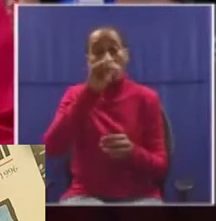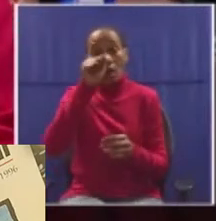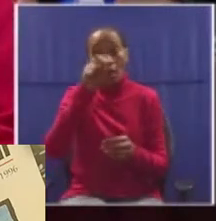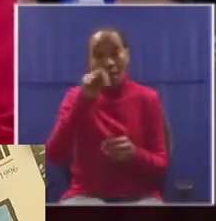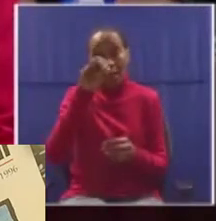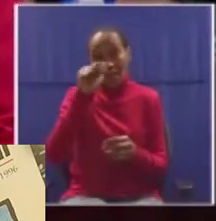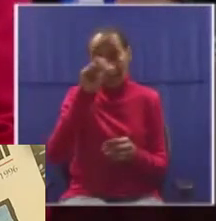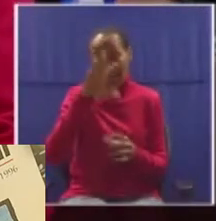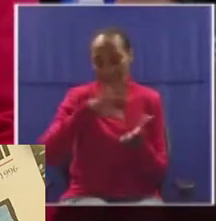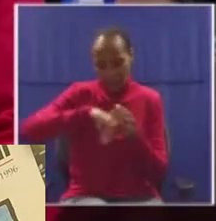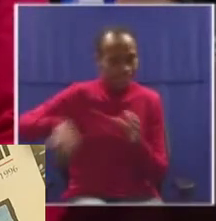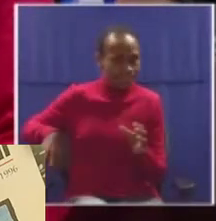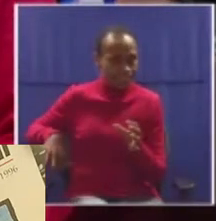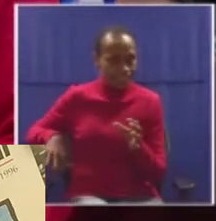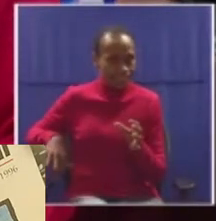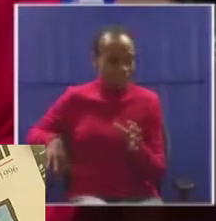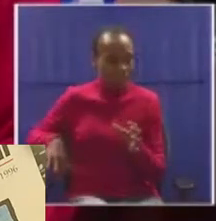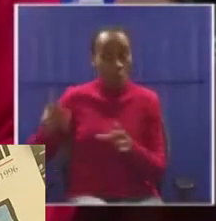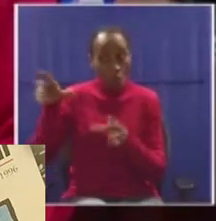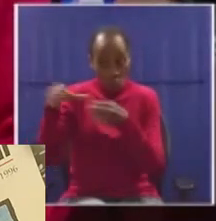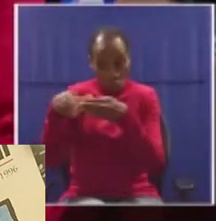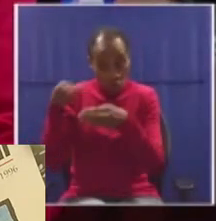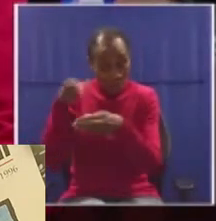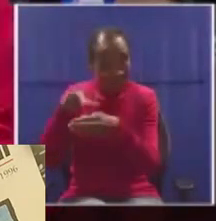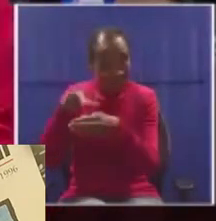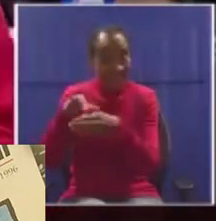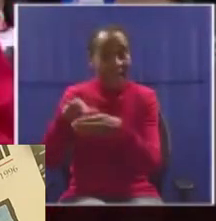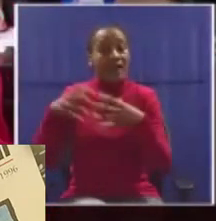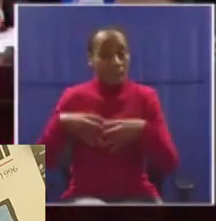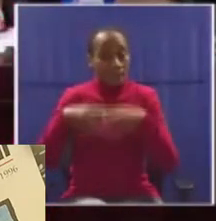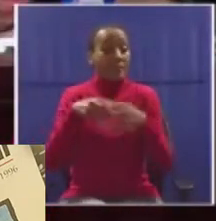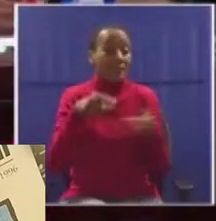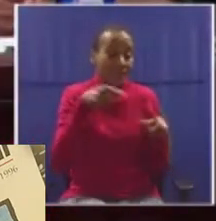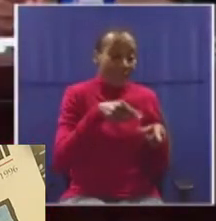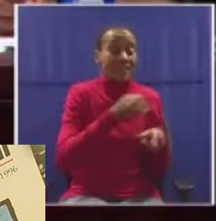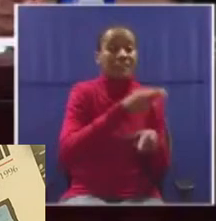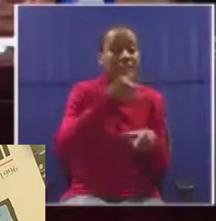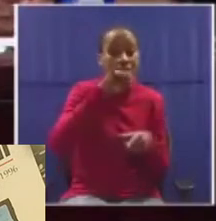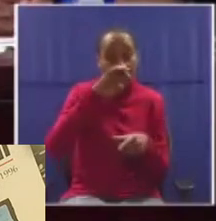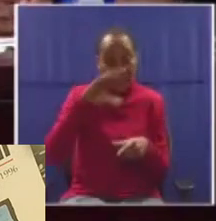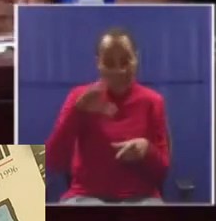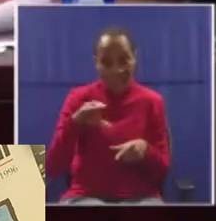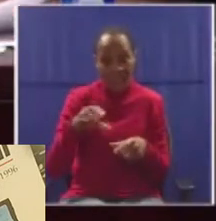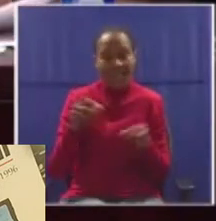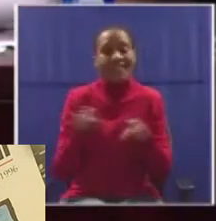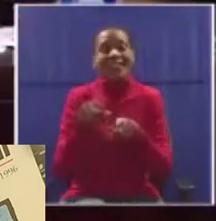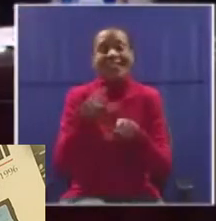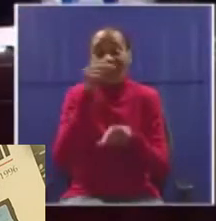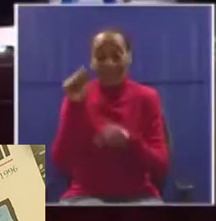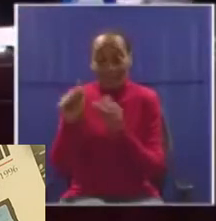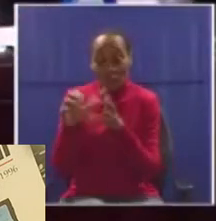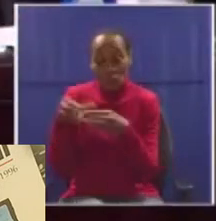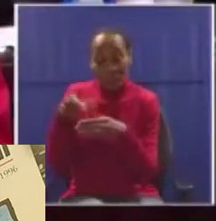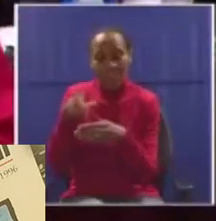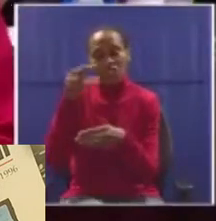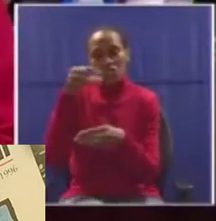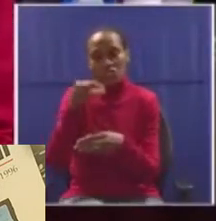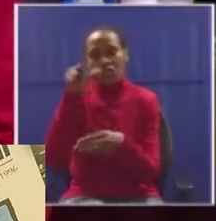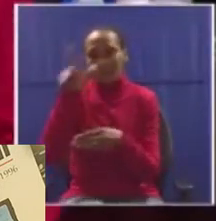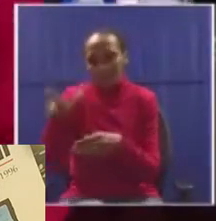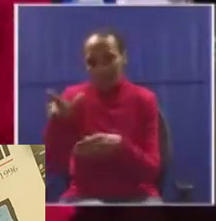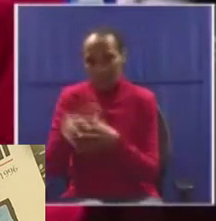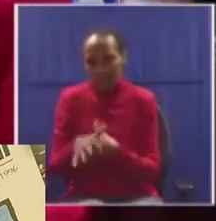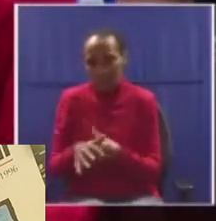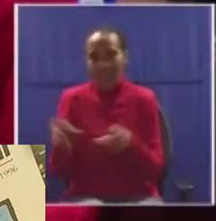always remind each other that this grouping also known as the G7 through institutions and platforms such as the